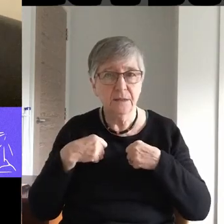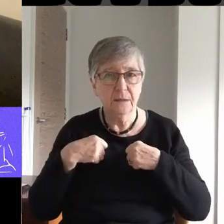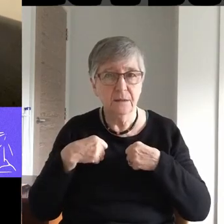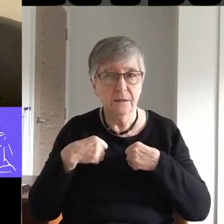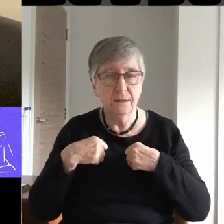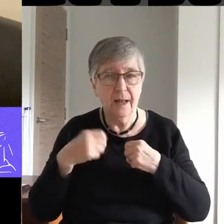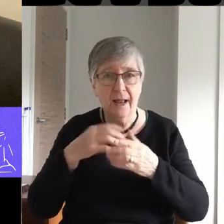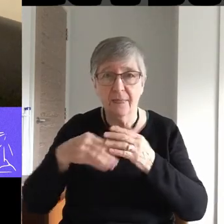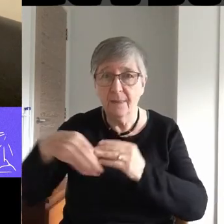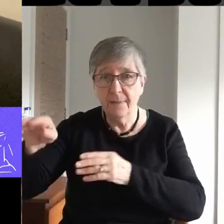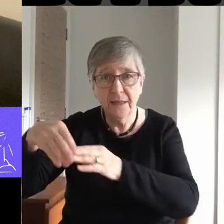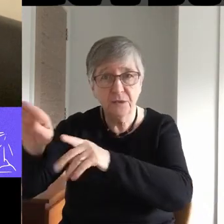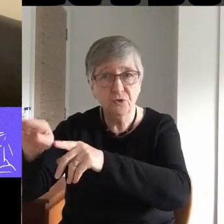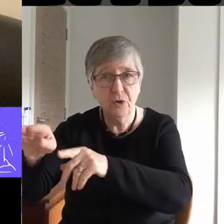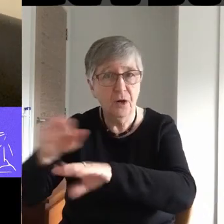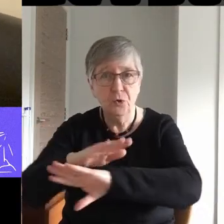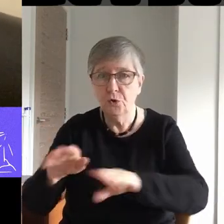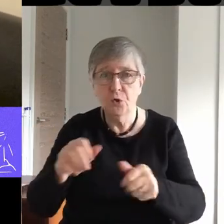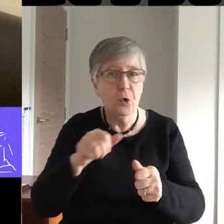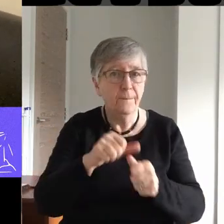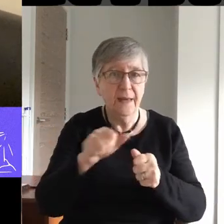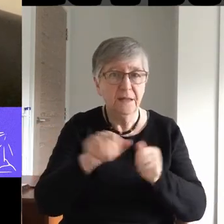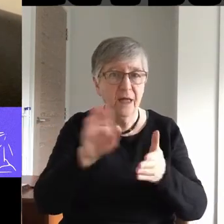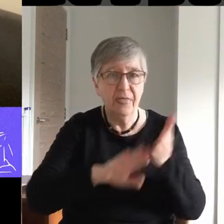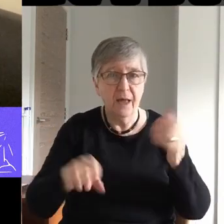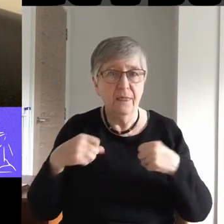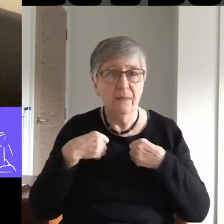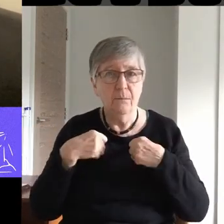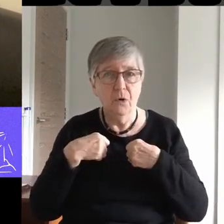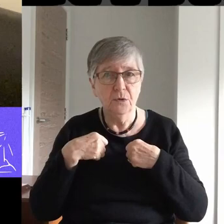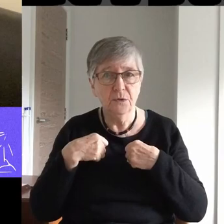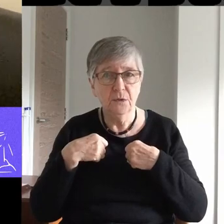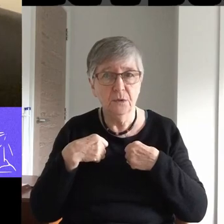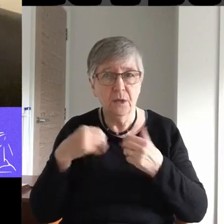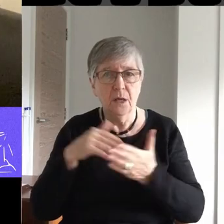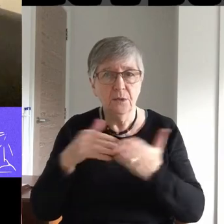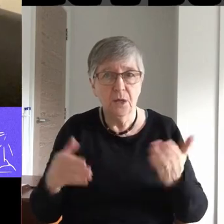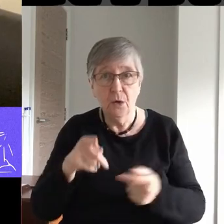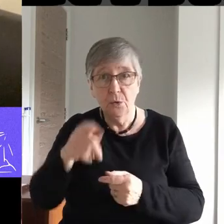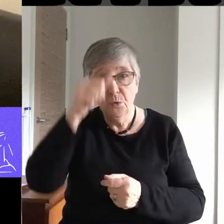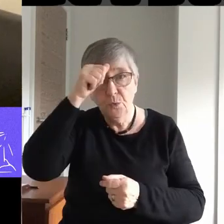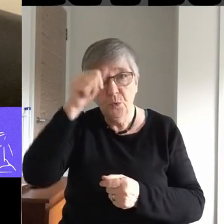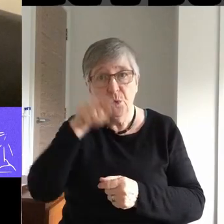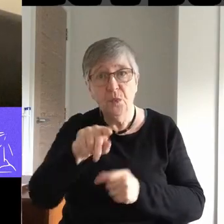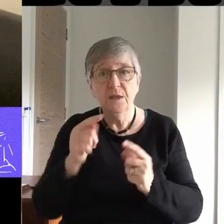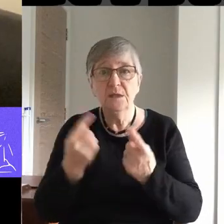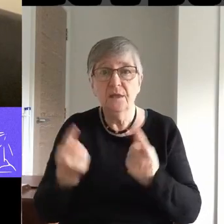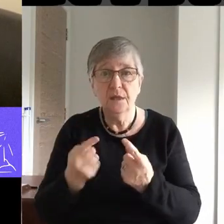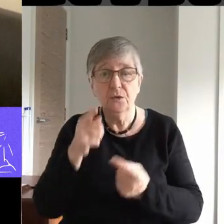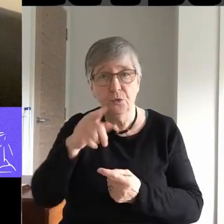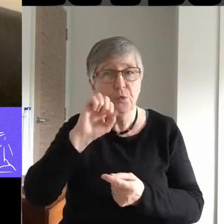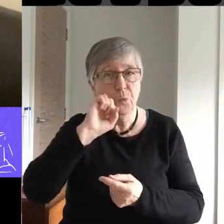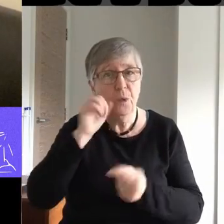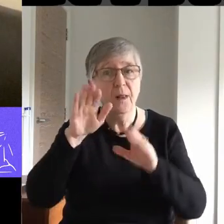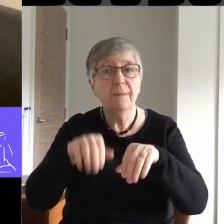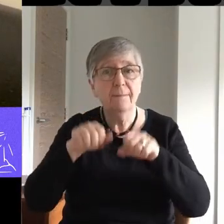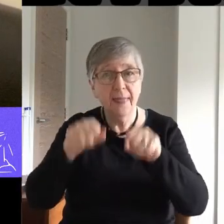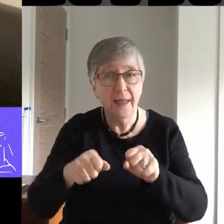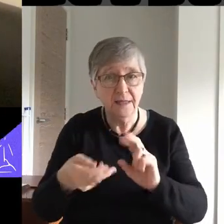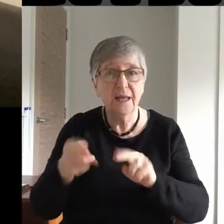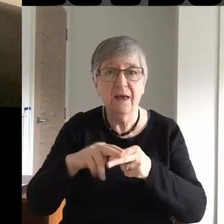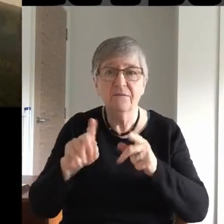greater than the one who sent him. Now that you know these things, you'll be blessed if you do